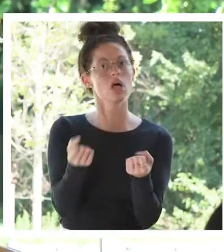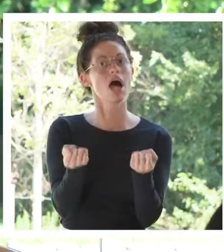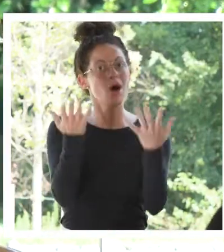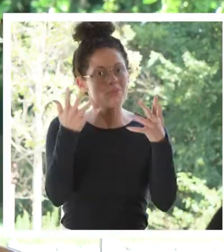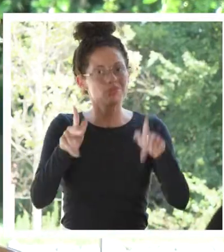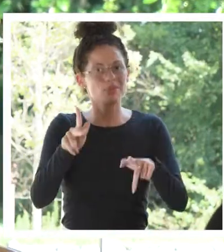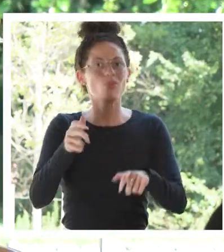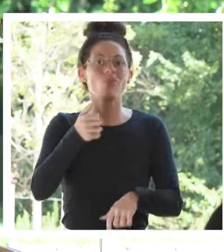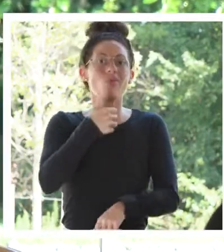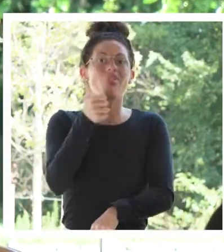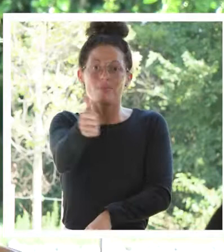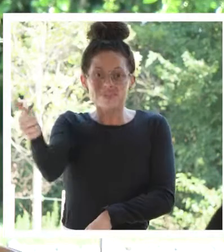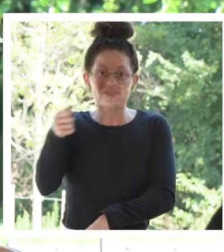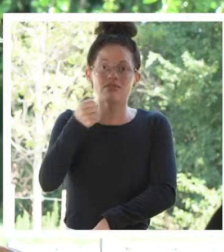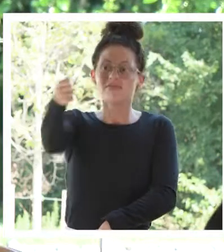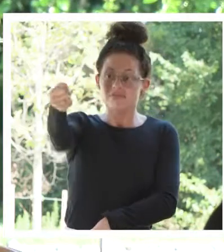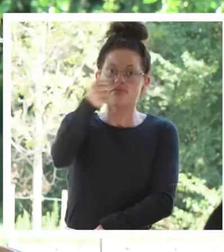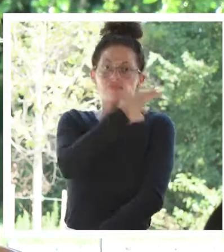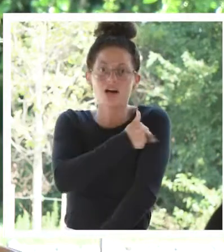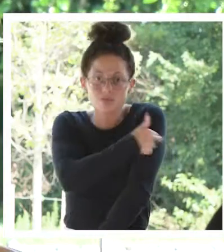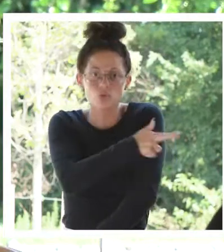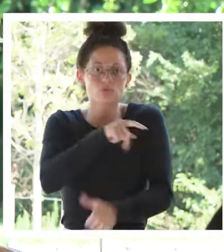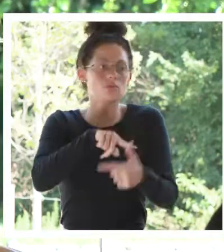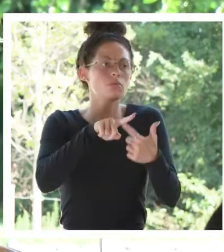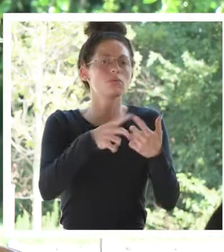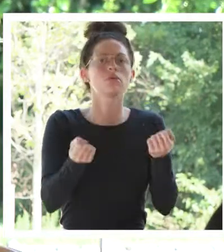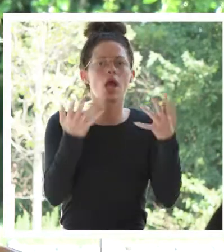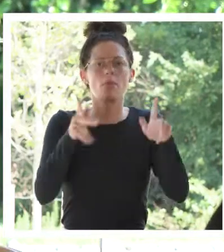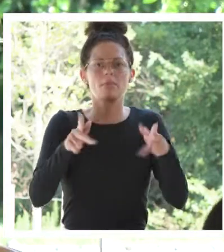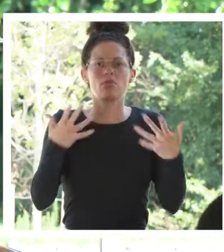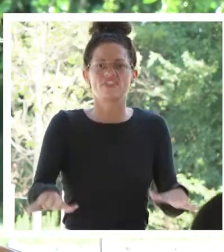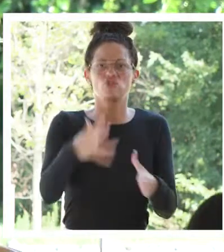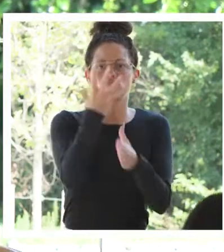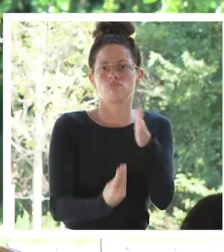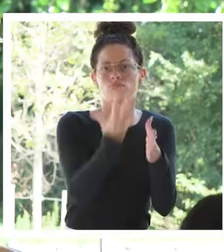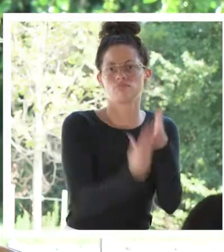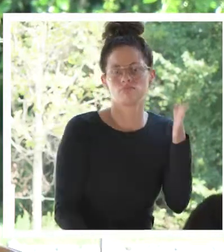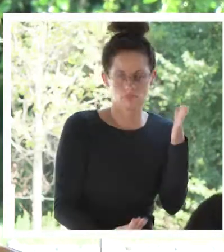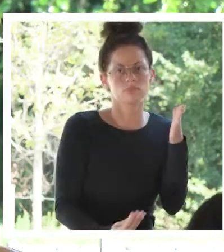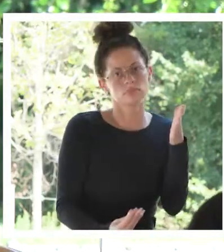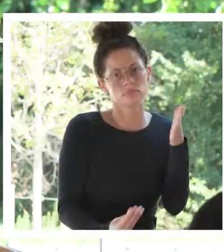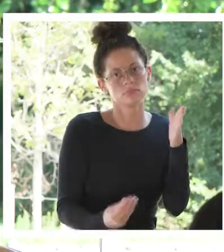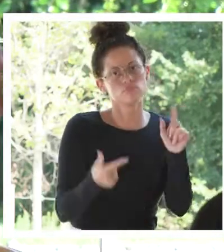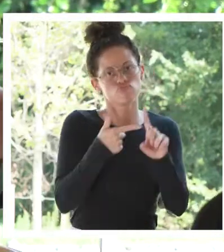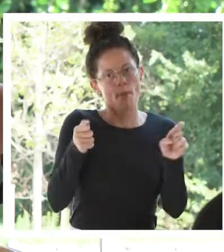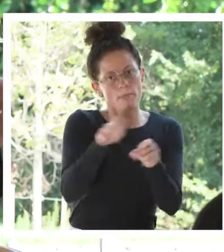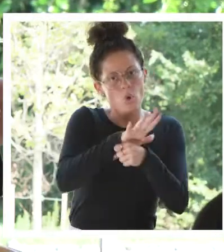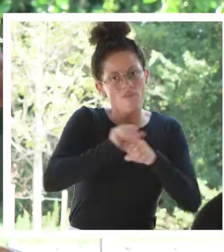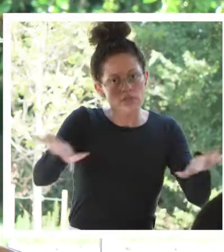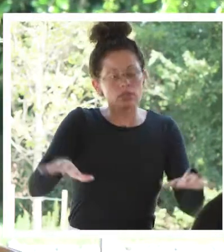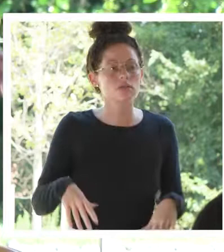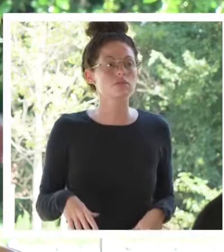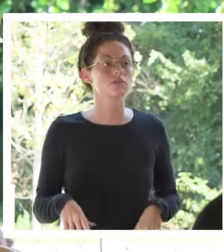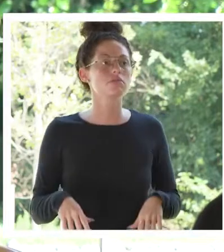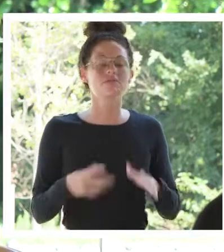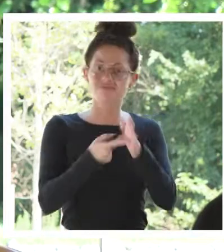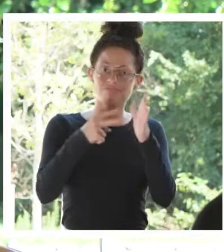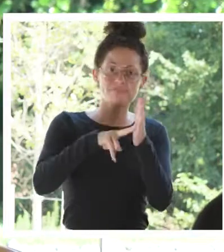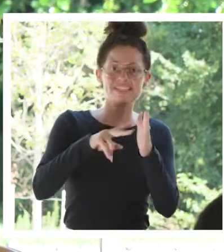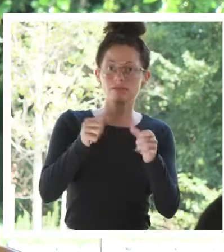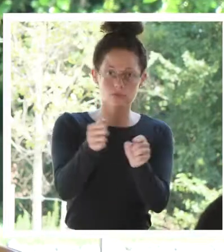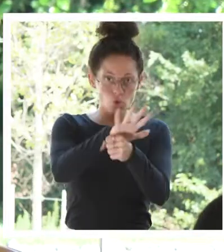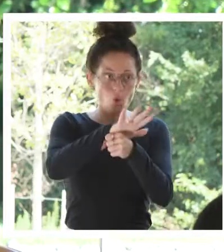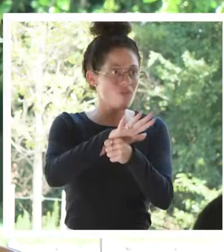number of people who die from COVID. So it's not over. in terms of the virus. We still need to be